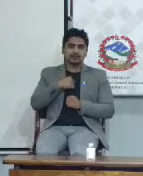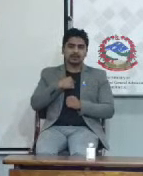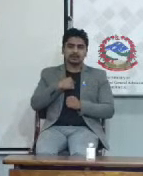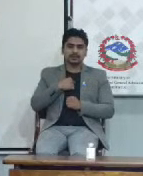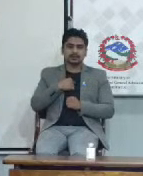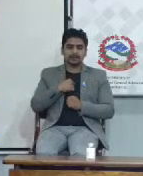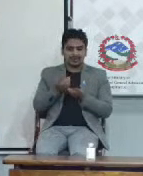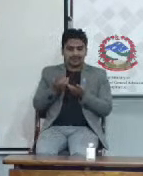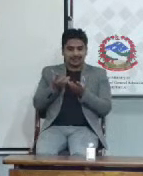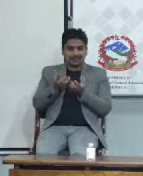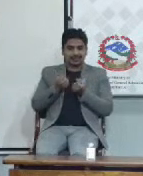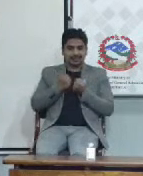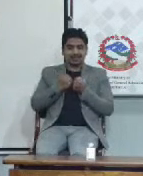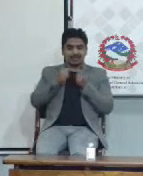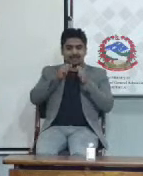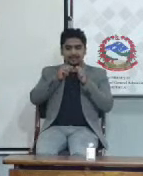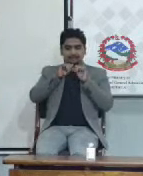the